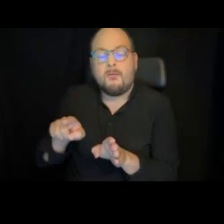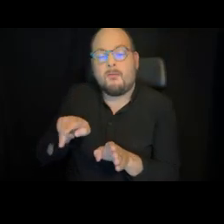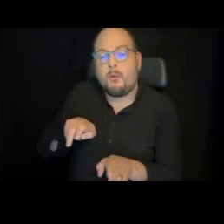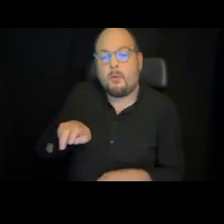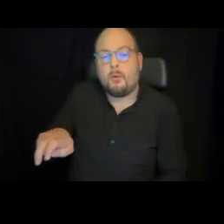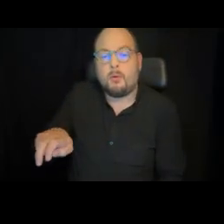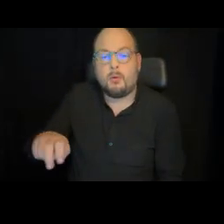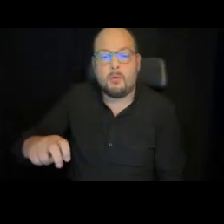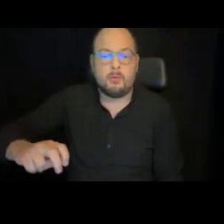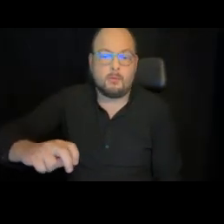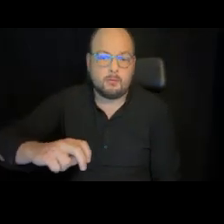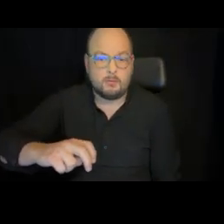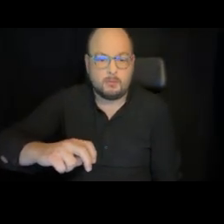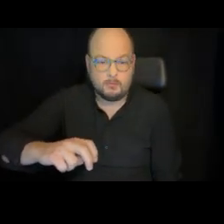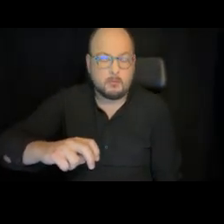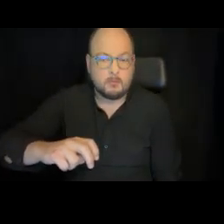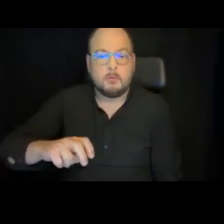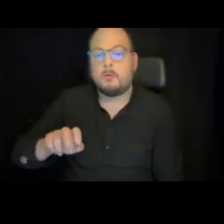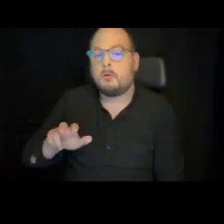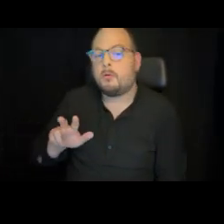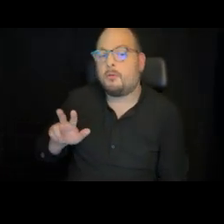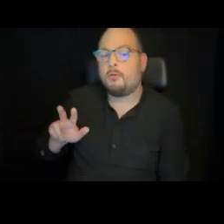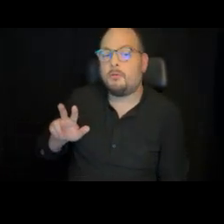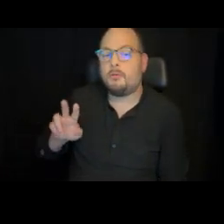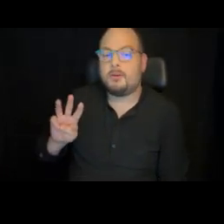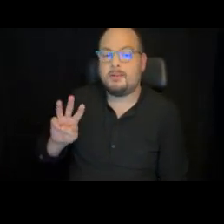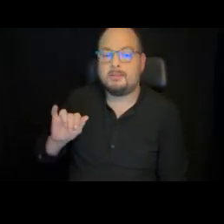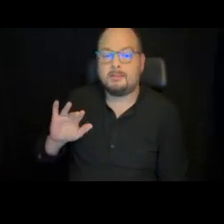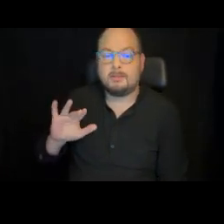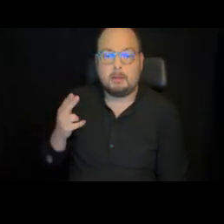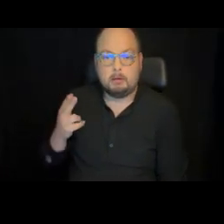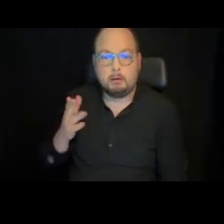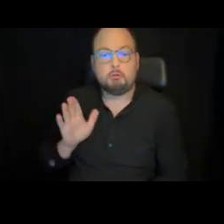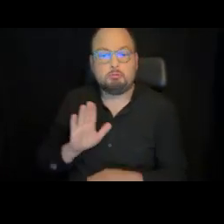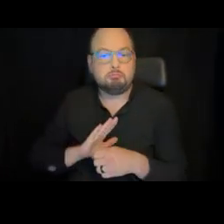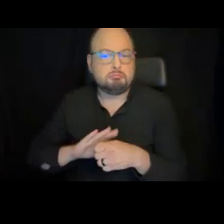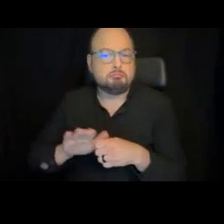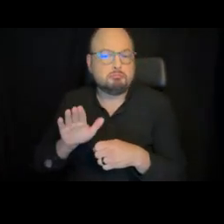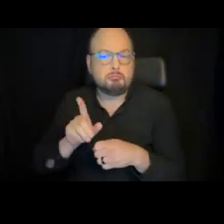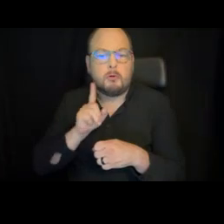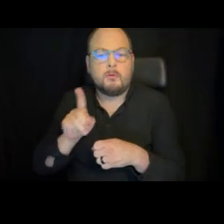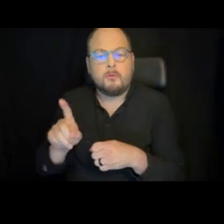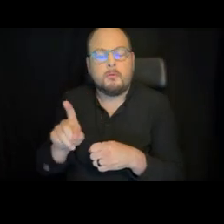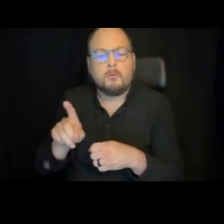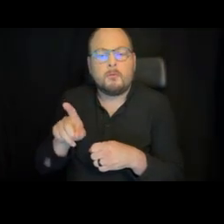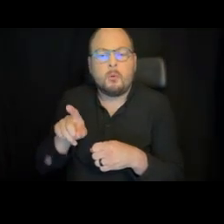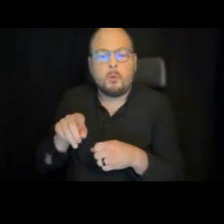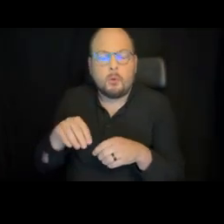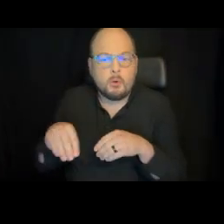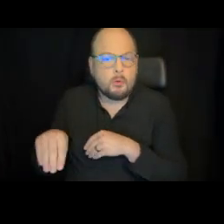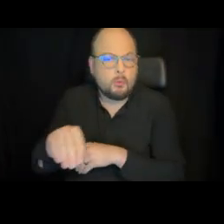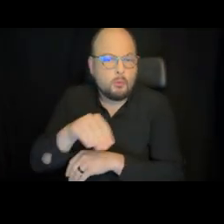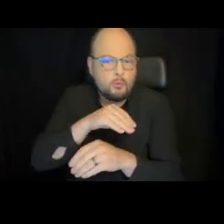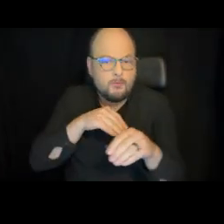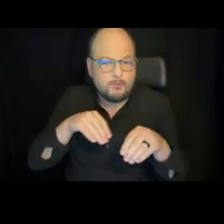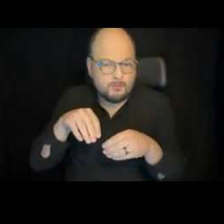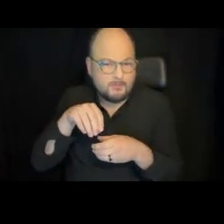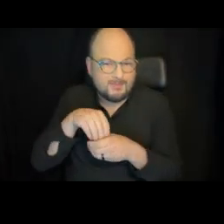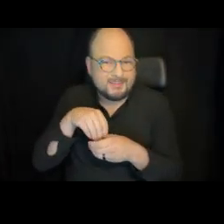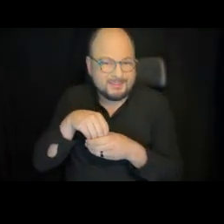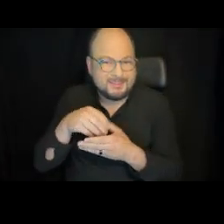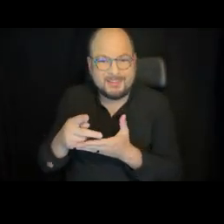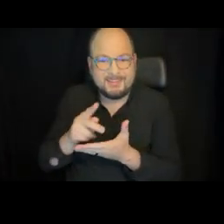inches to ensure sufficient space for maneuvering within a usable kitchen, the minimum clearance of